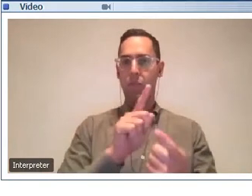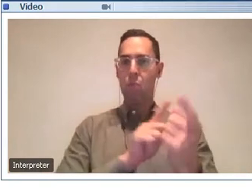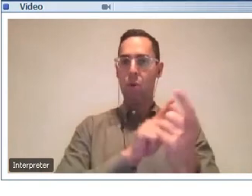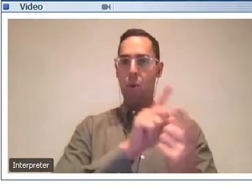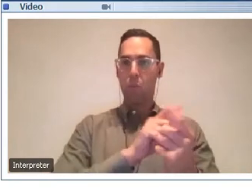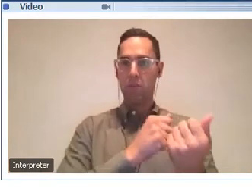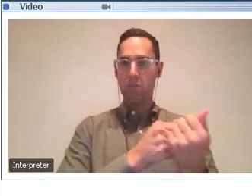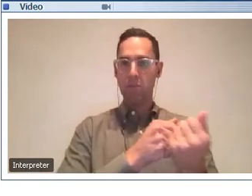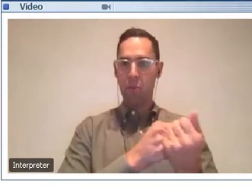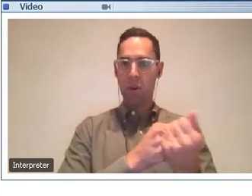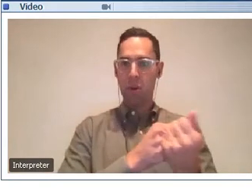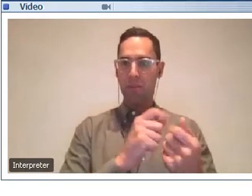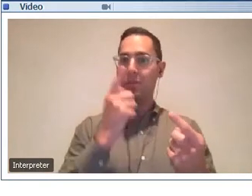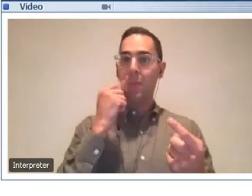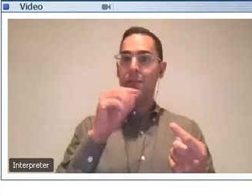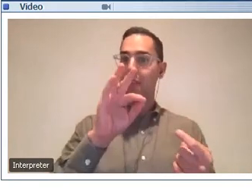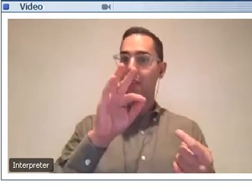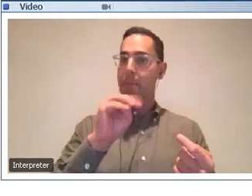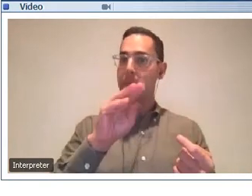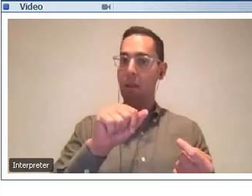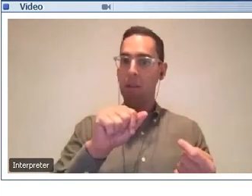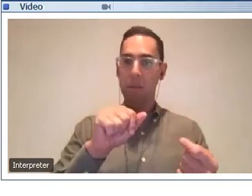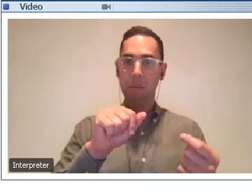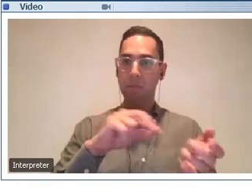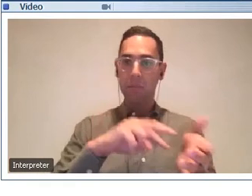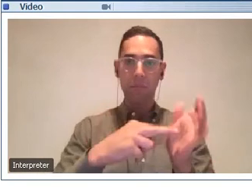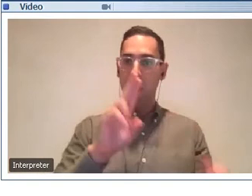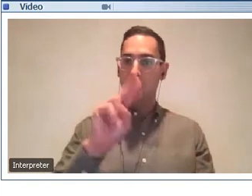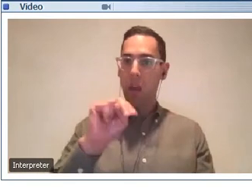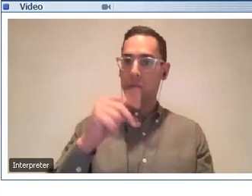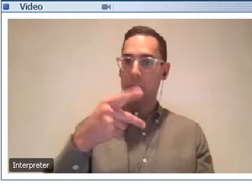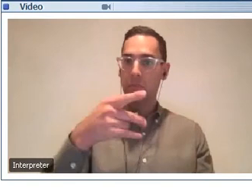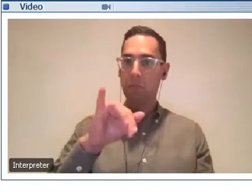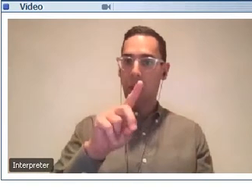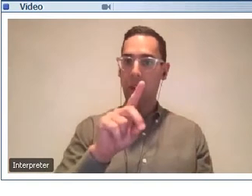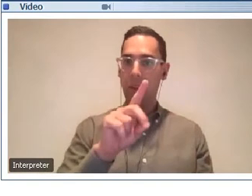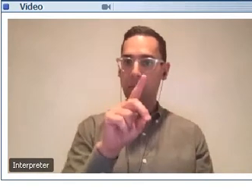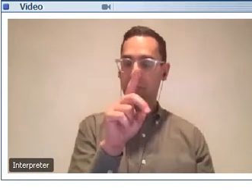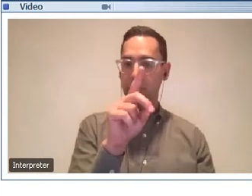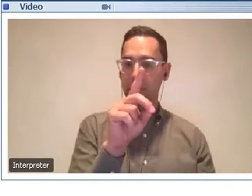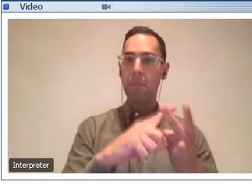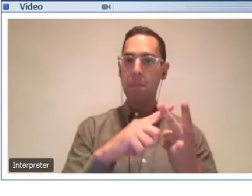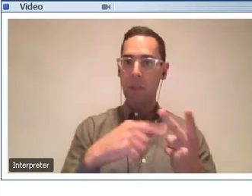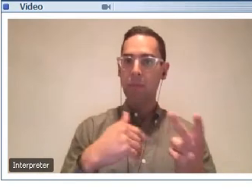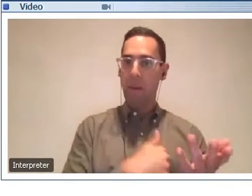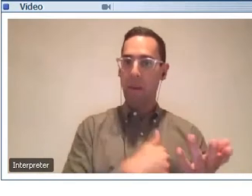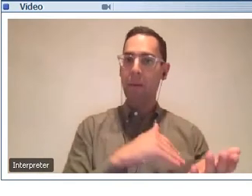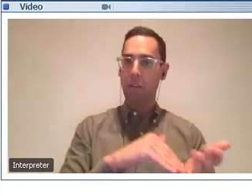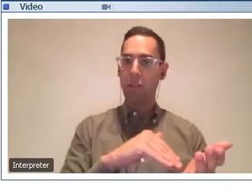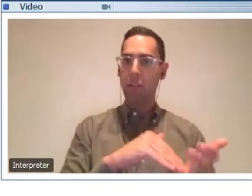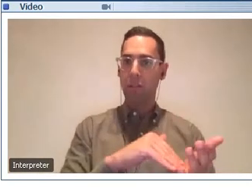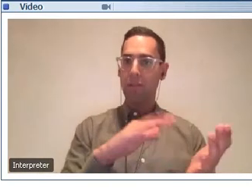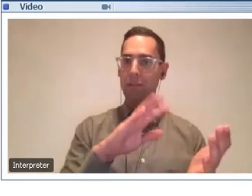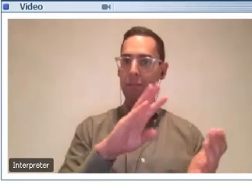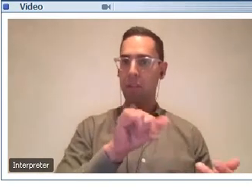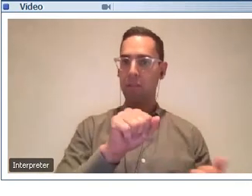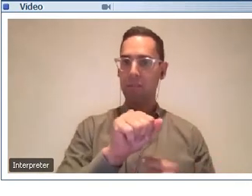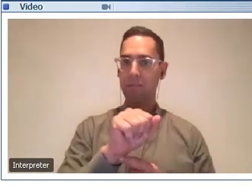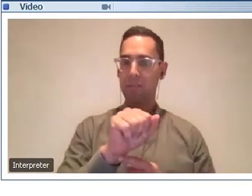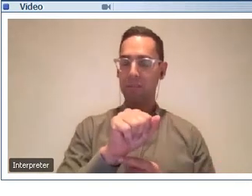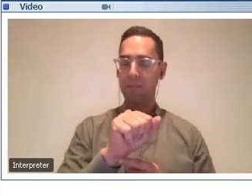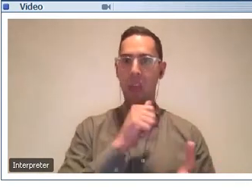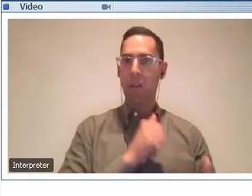resulted in lost wages and medical bills, which was the perfect storm, not having any previous debt, then going $20,000